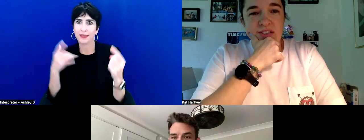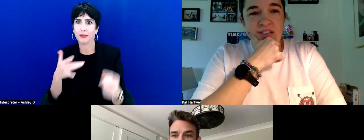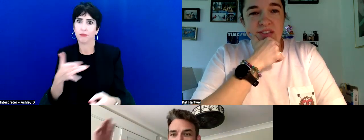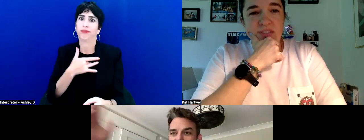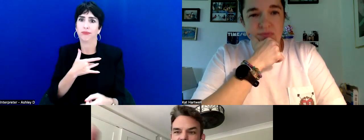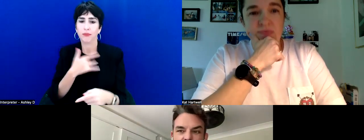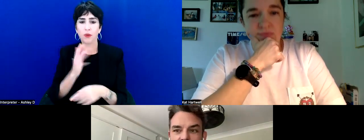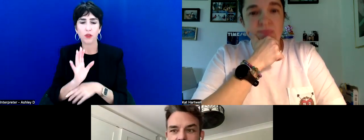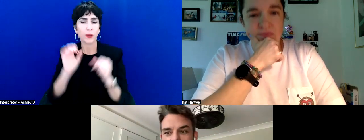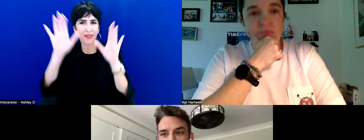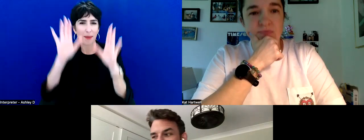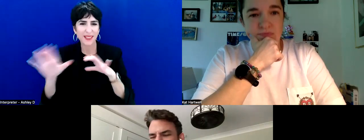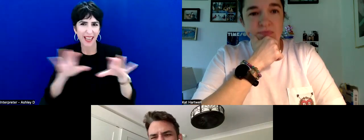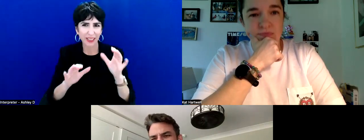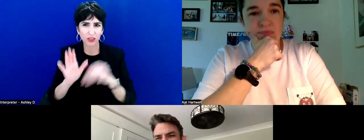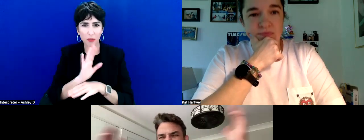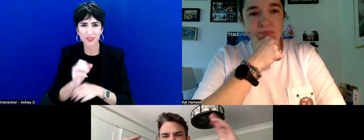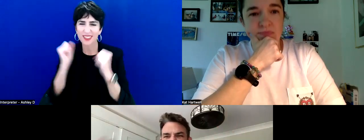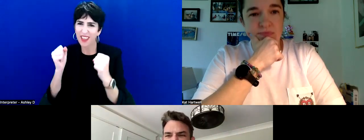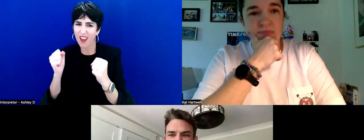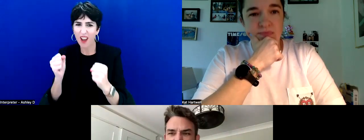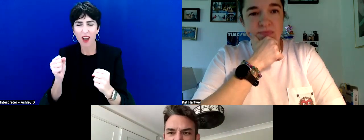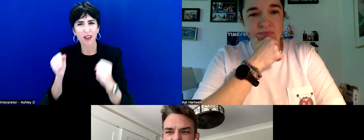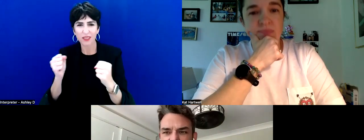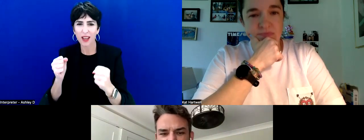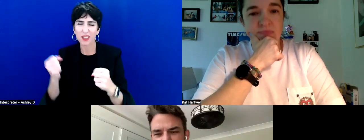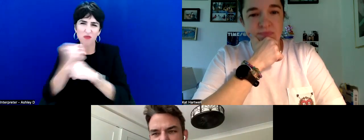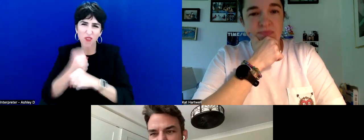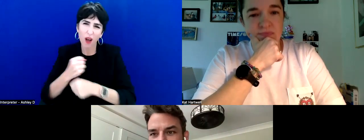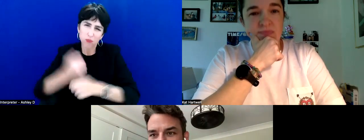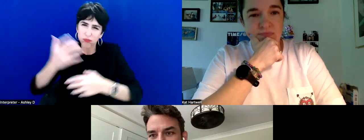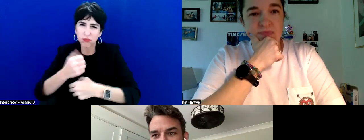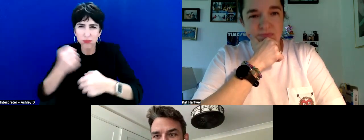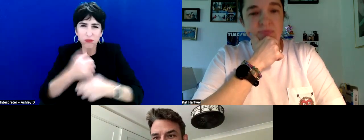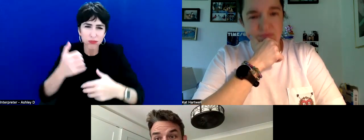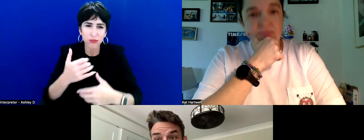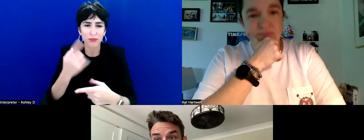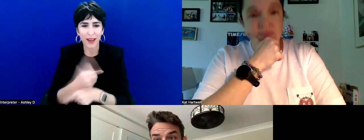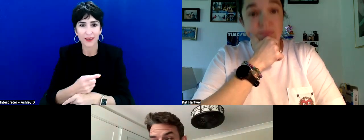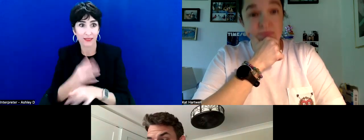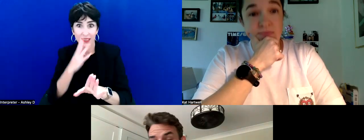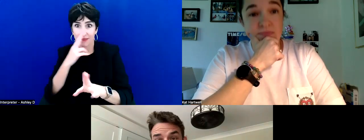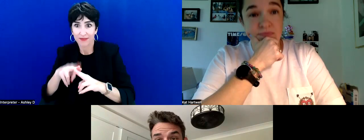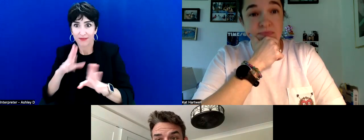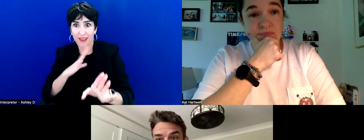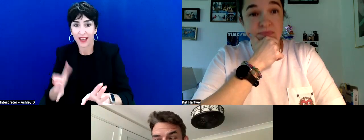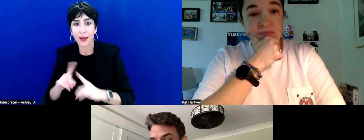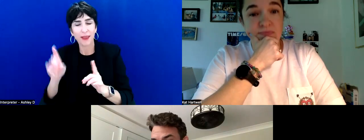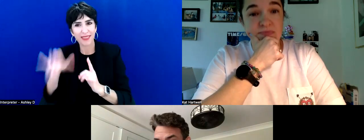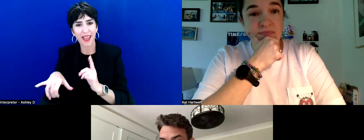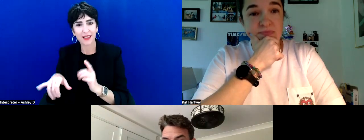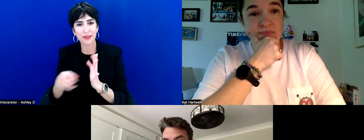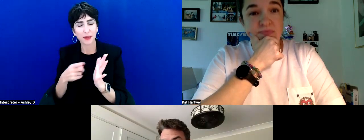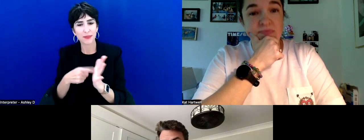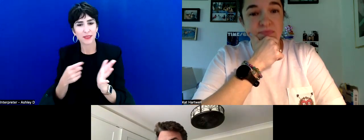you can have amazing action movies where you're just like, they just fought and blew stuff up. It was amazing. That's fine. But even that, it's